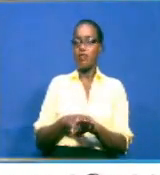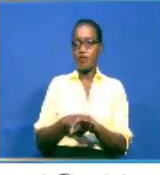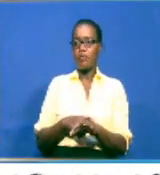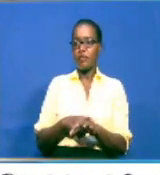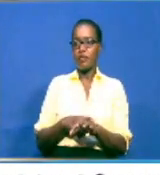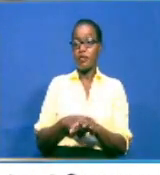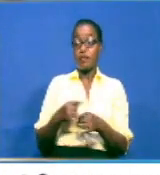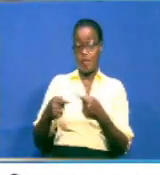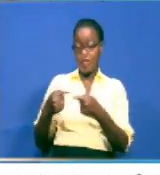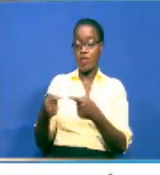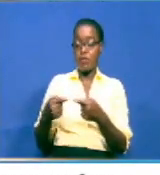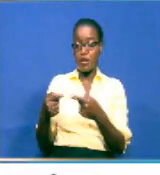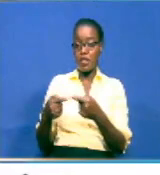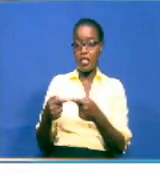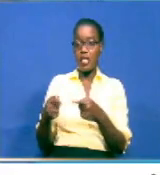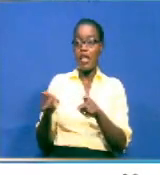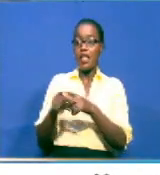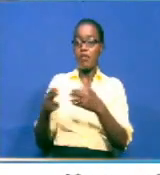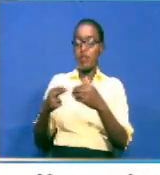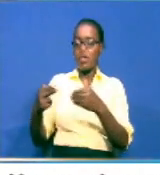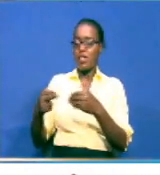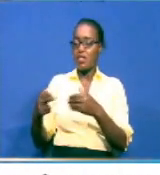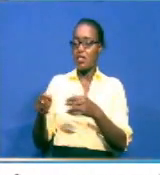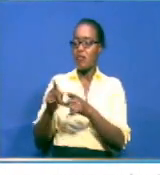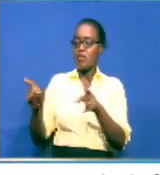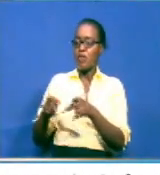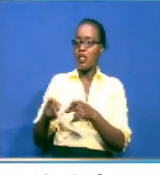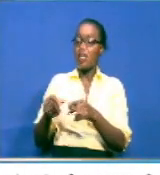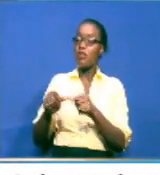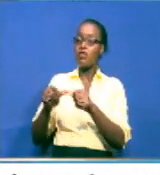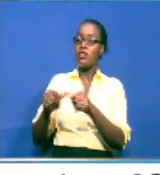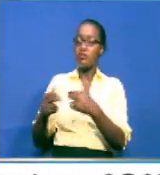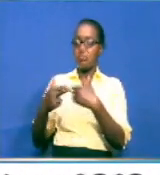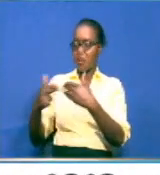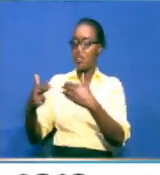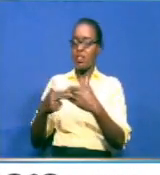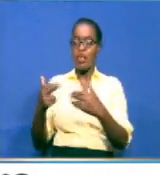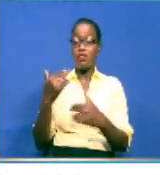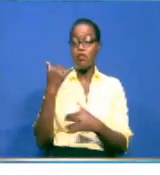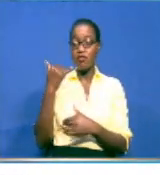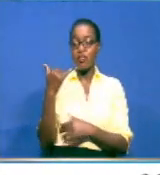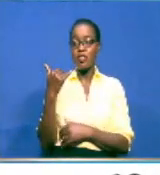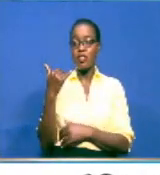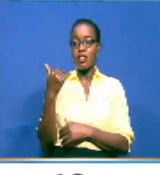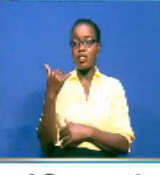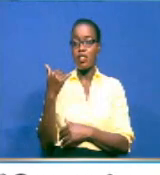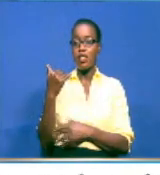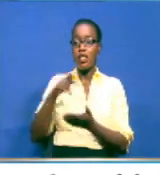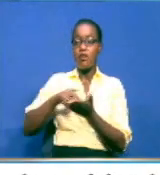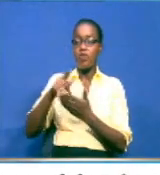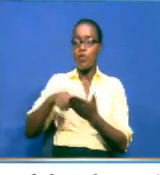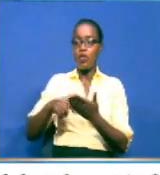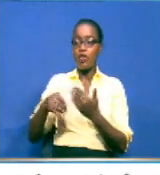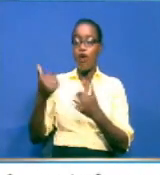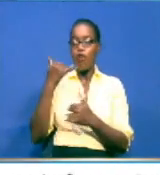in the process, as we touch the surfaces and we continue touching the phones, it therefore means that our phones are also